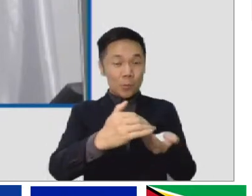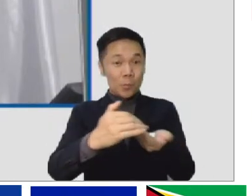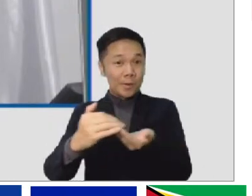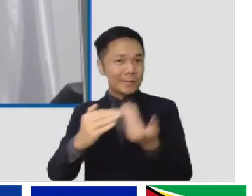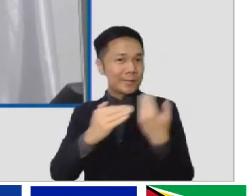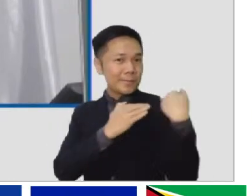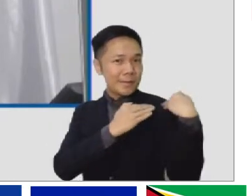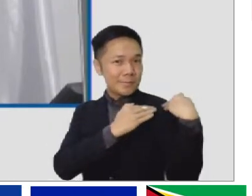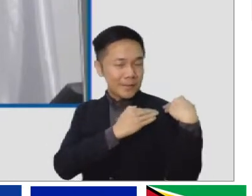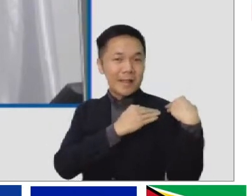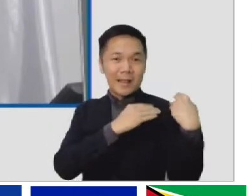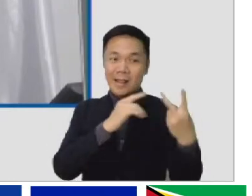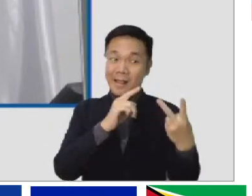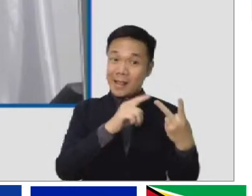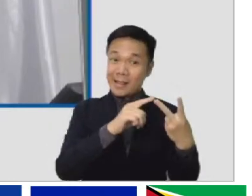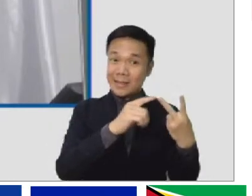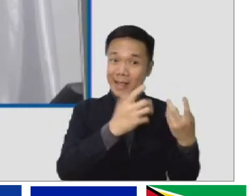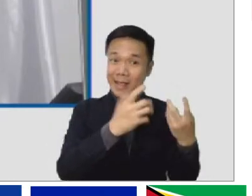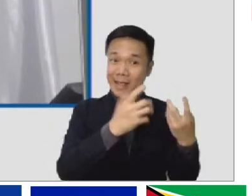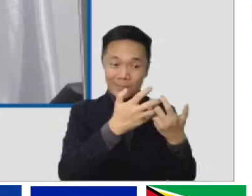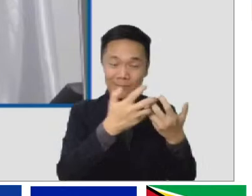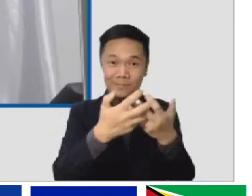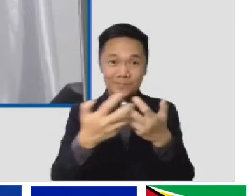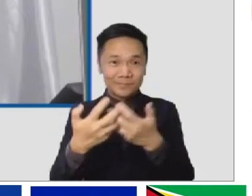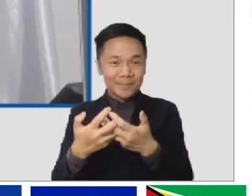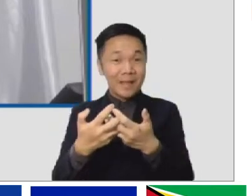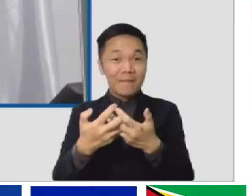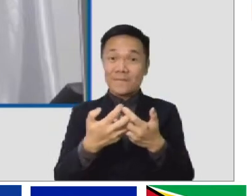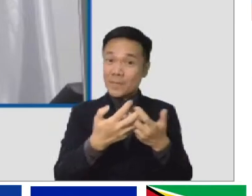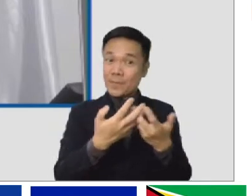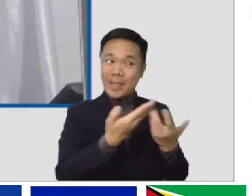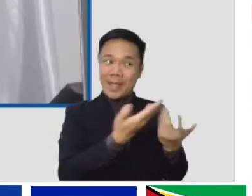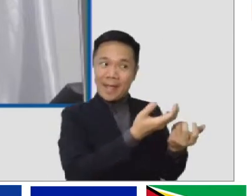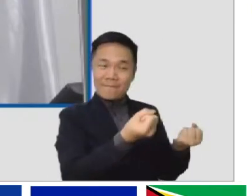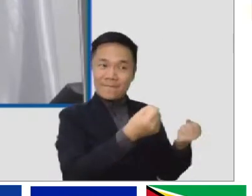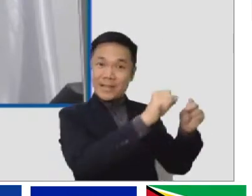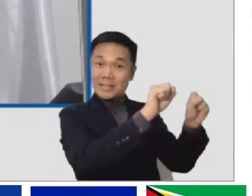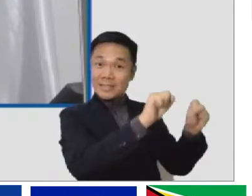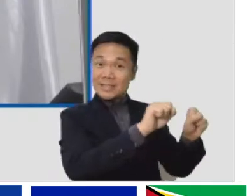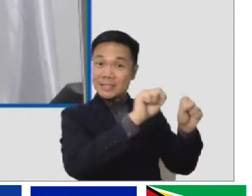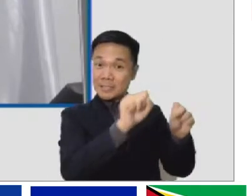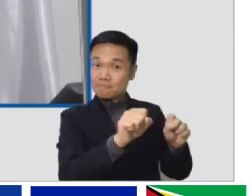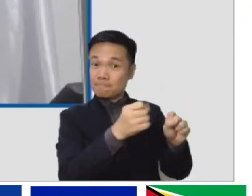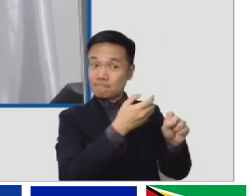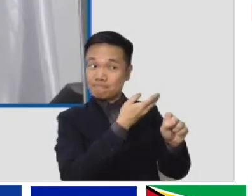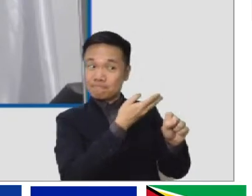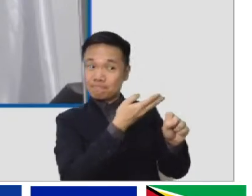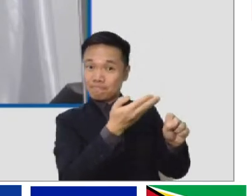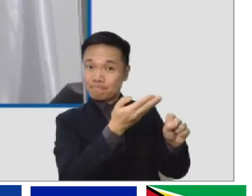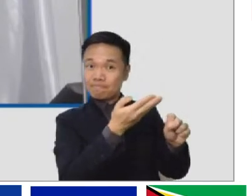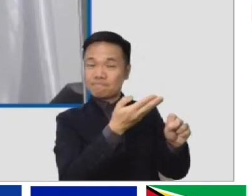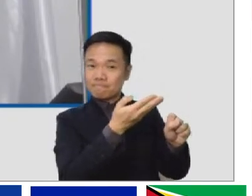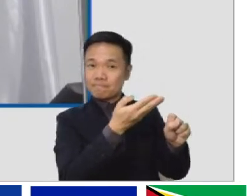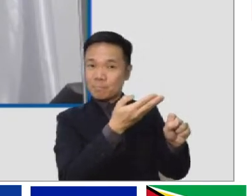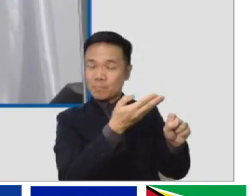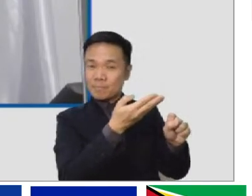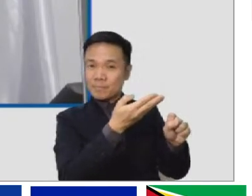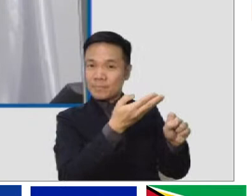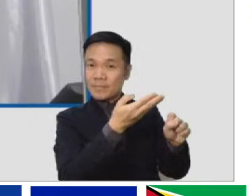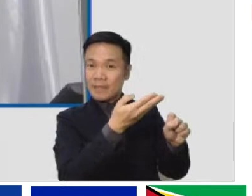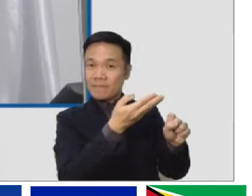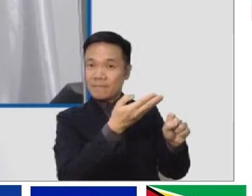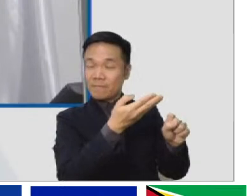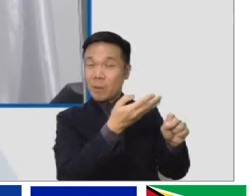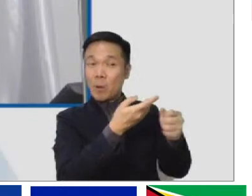use of the different systems that have been developed by our bodies and authorities for us to be able to face